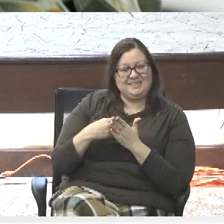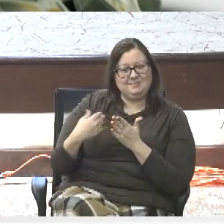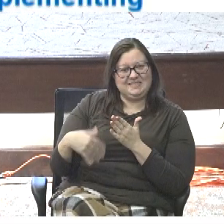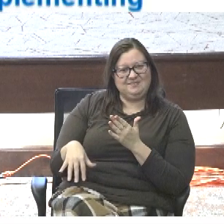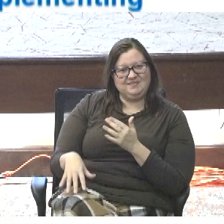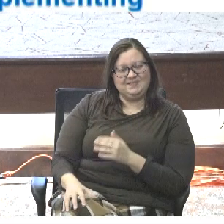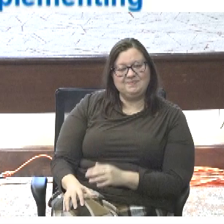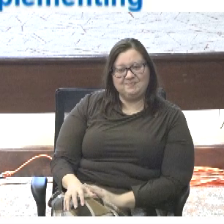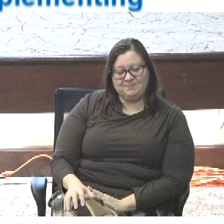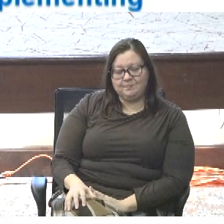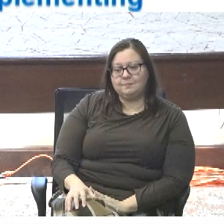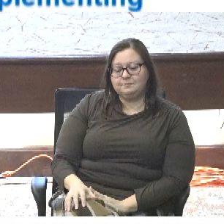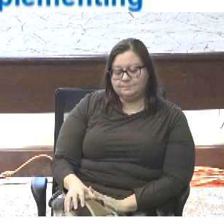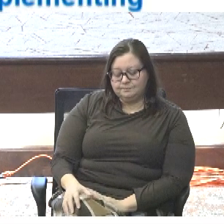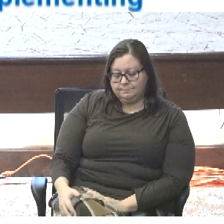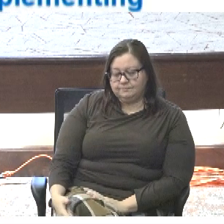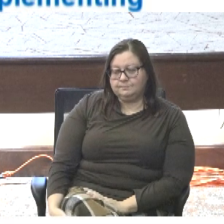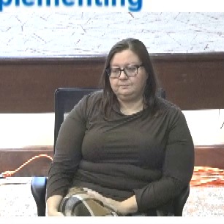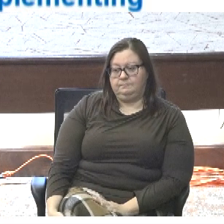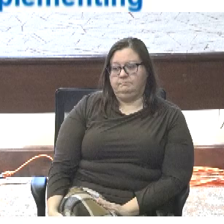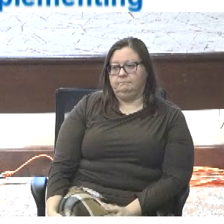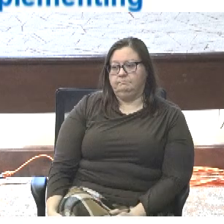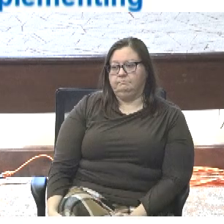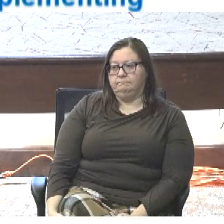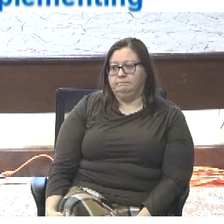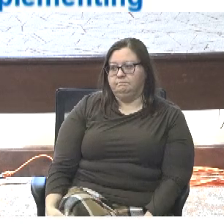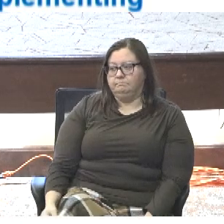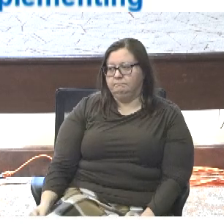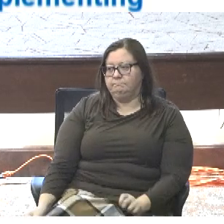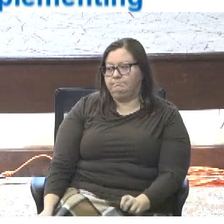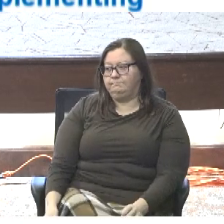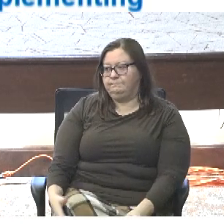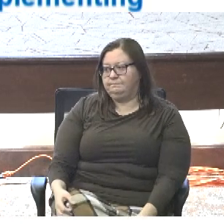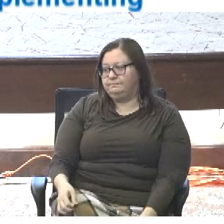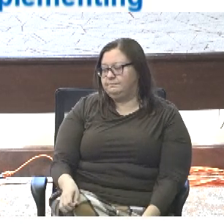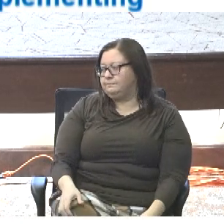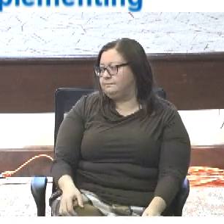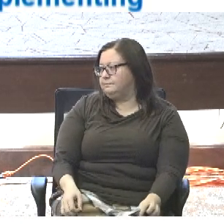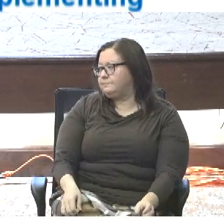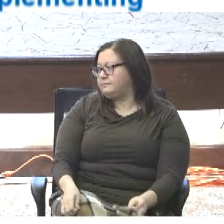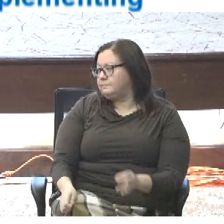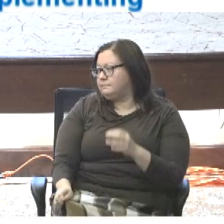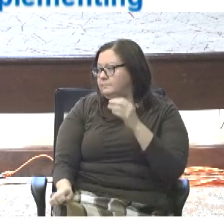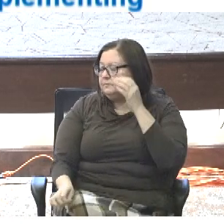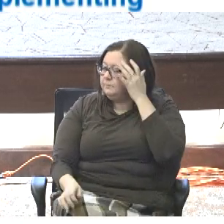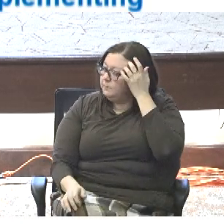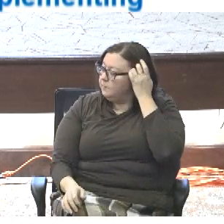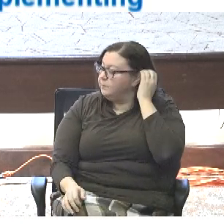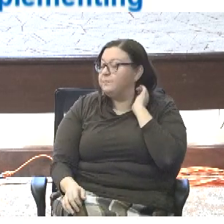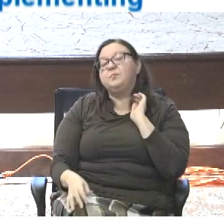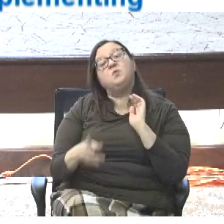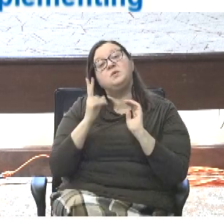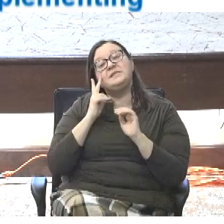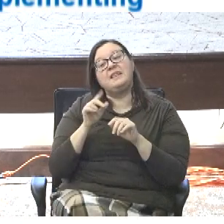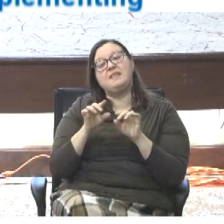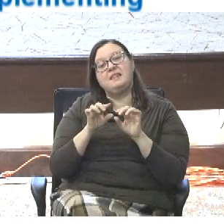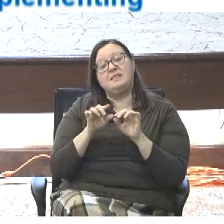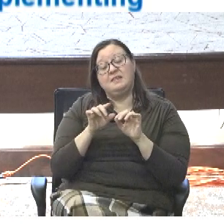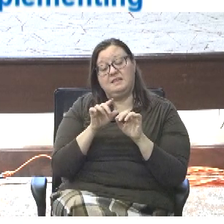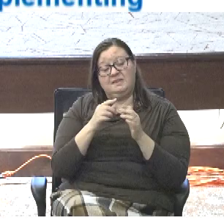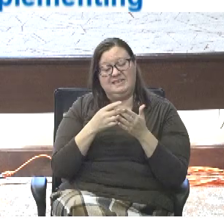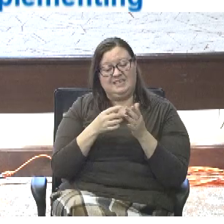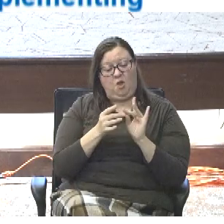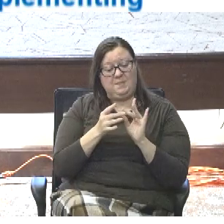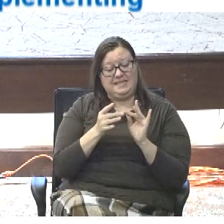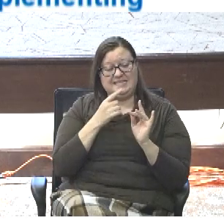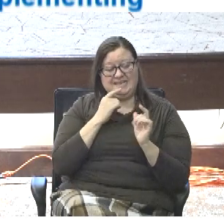expensive. So you can see on the left exactly what one of their comments was, and it was that the changes that are being proposed are